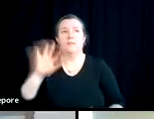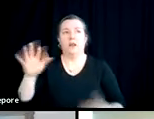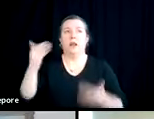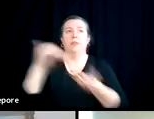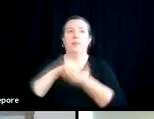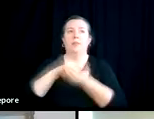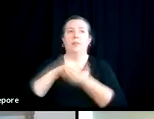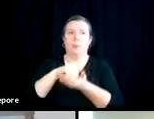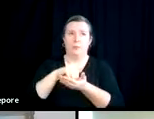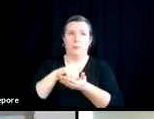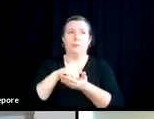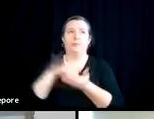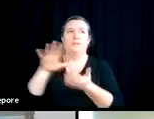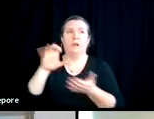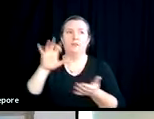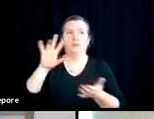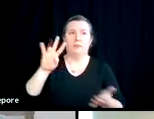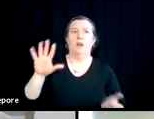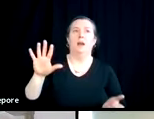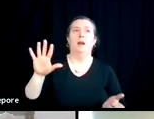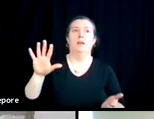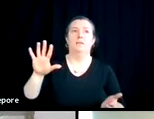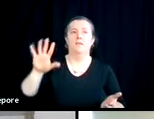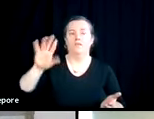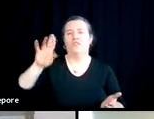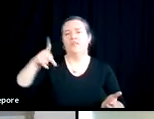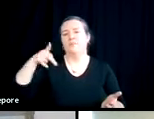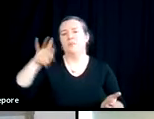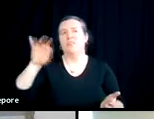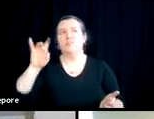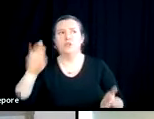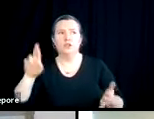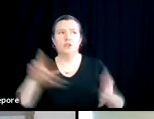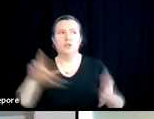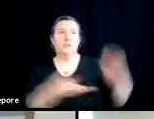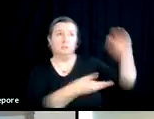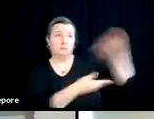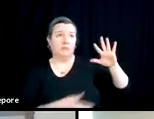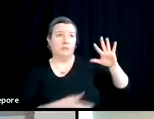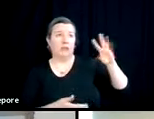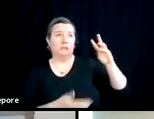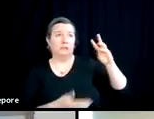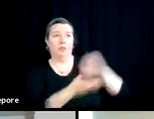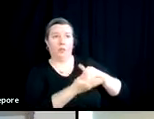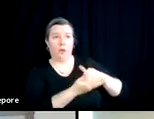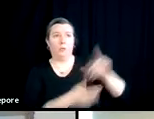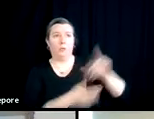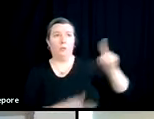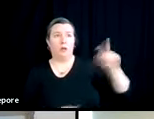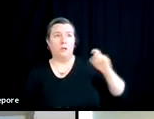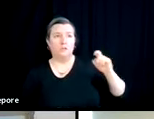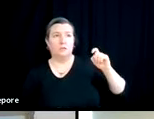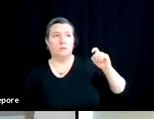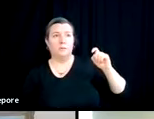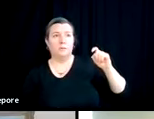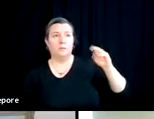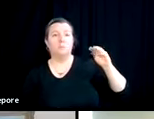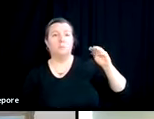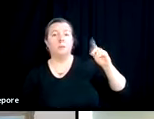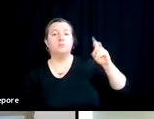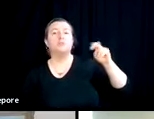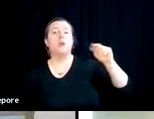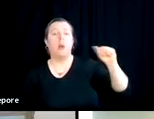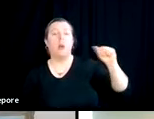55,575 Pfizer and 56,100 Moderna. As I have shared with you in the past,